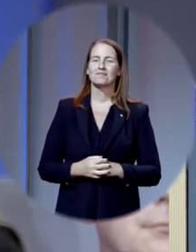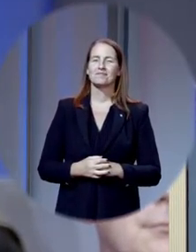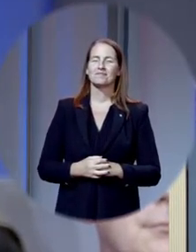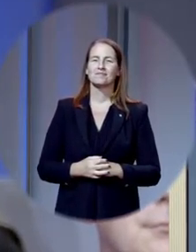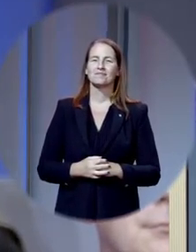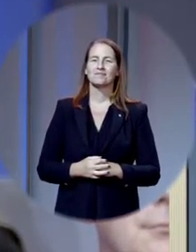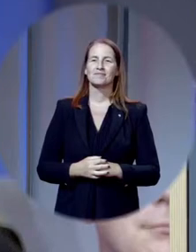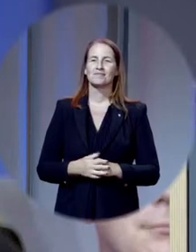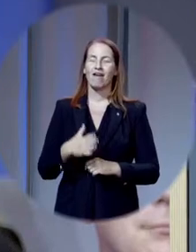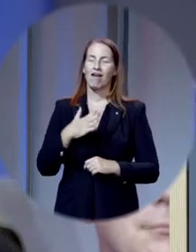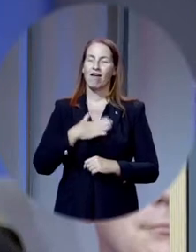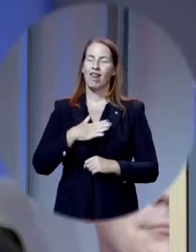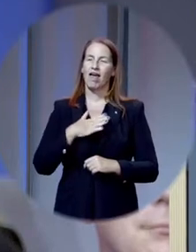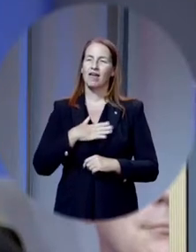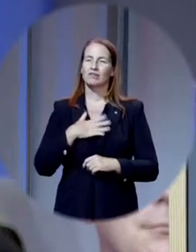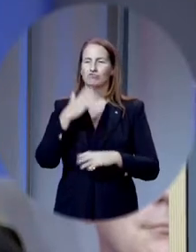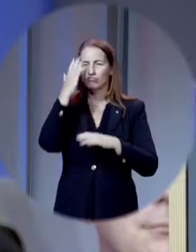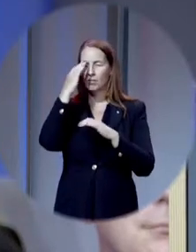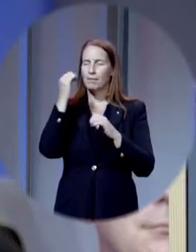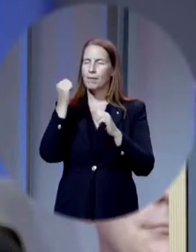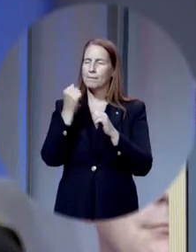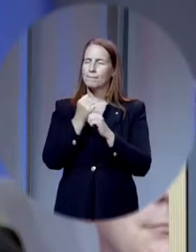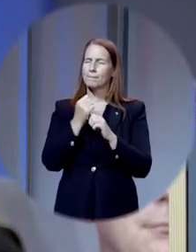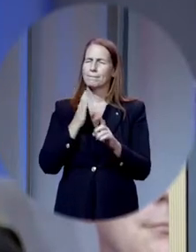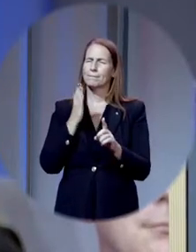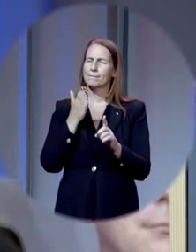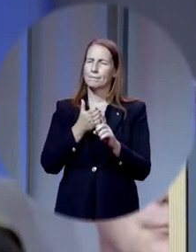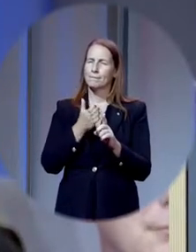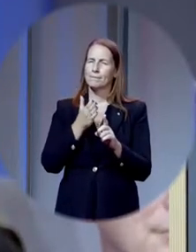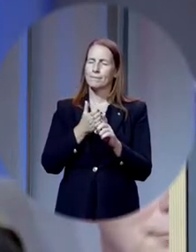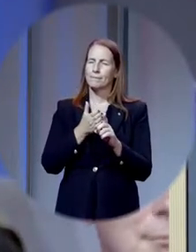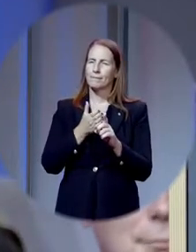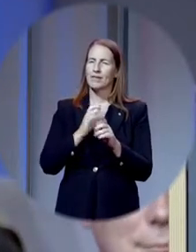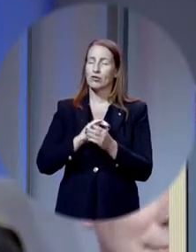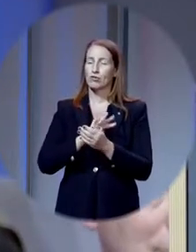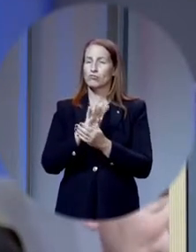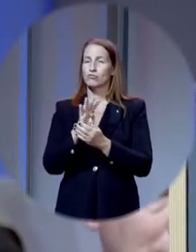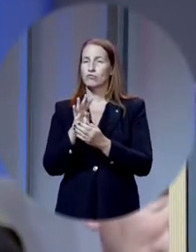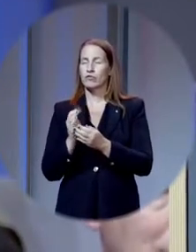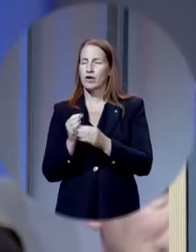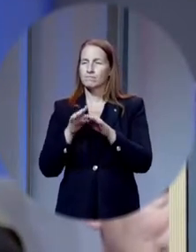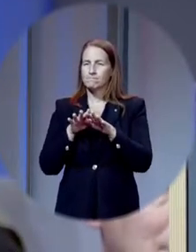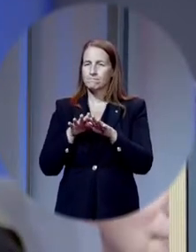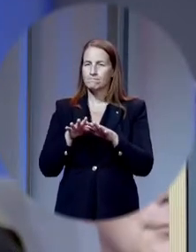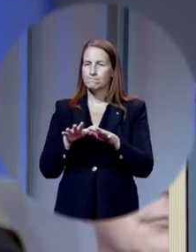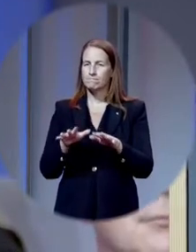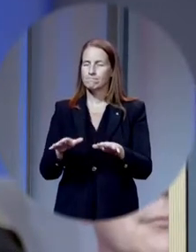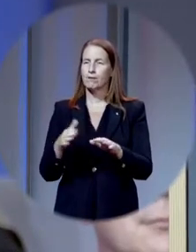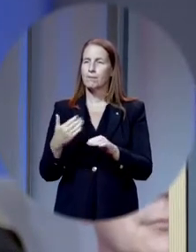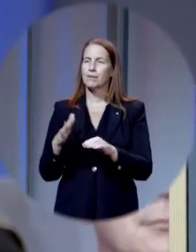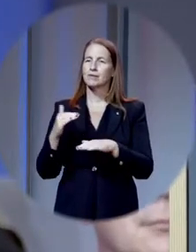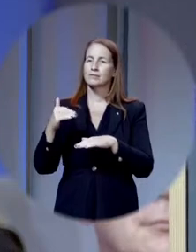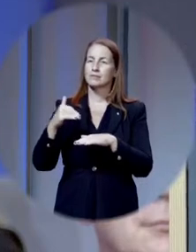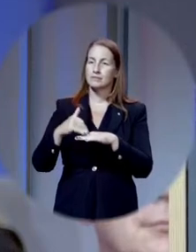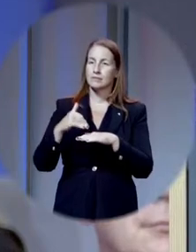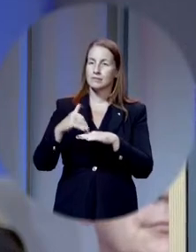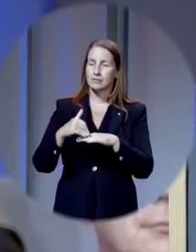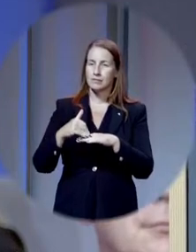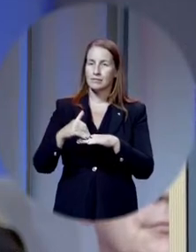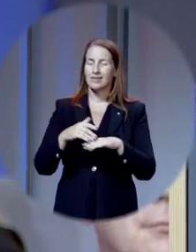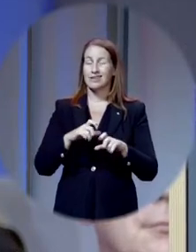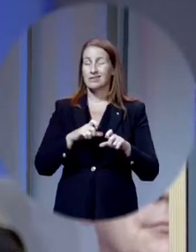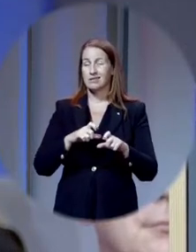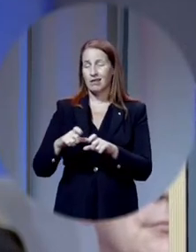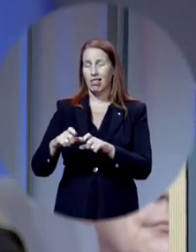I'd like us to reflect and acknowledge the impacts of the pandemic, which continue,